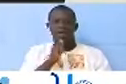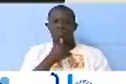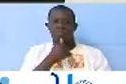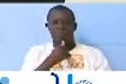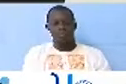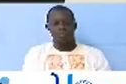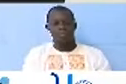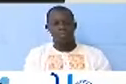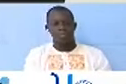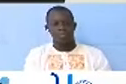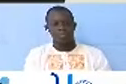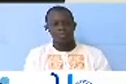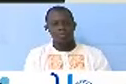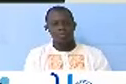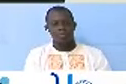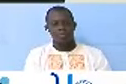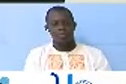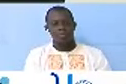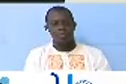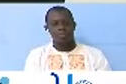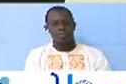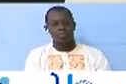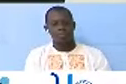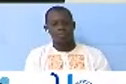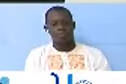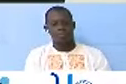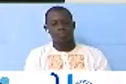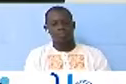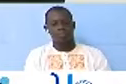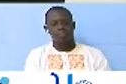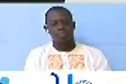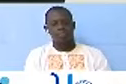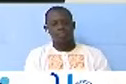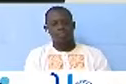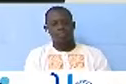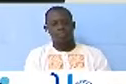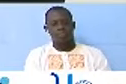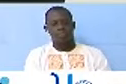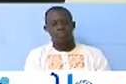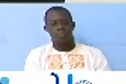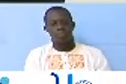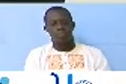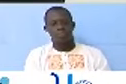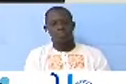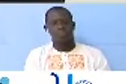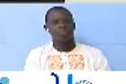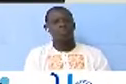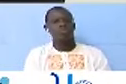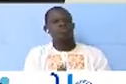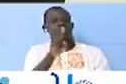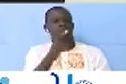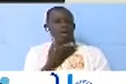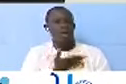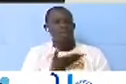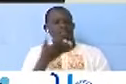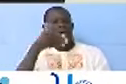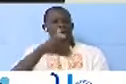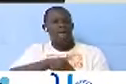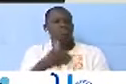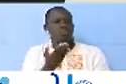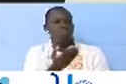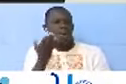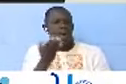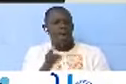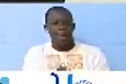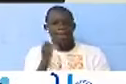mandre bulol tanila bi ngintil bulanna be fannal men kachala. Bismillah. Okay. You're here in your capacity